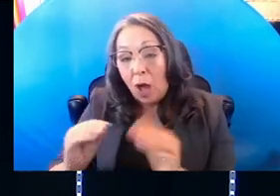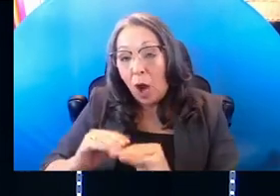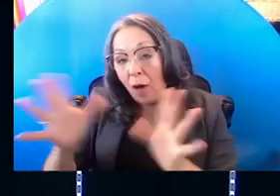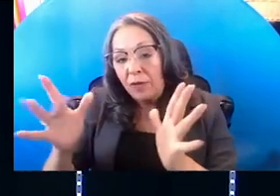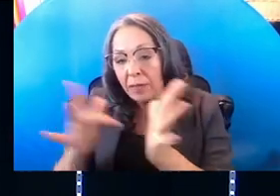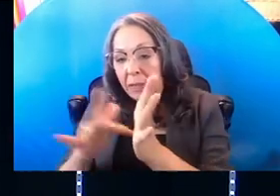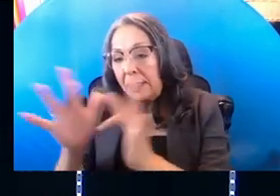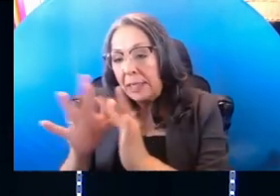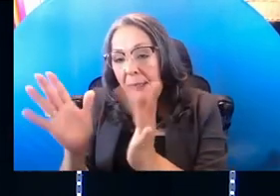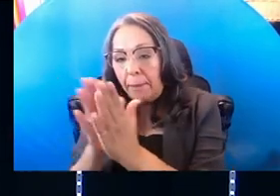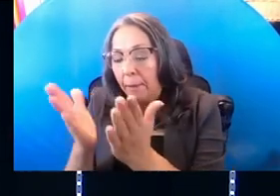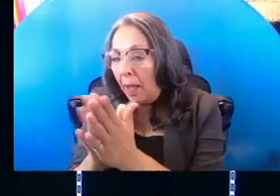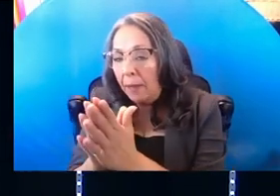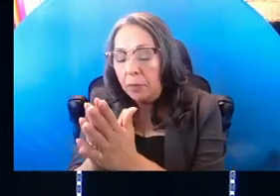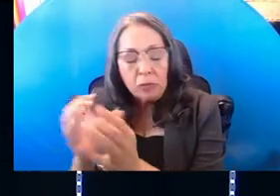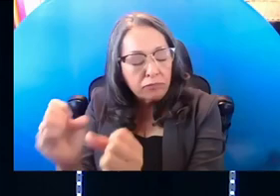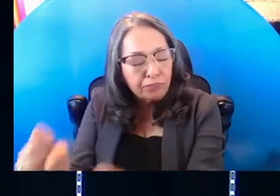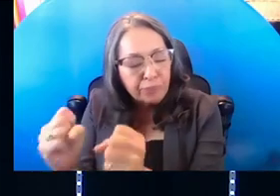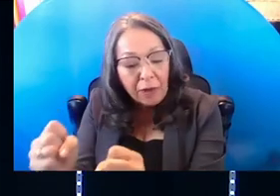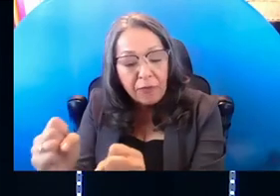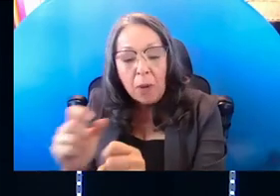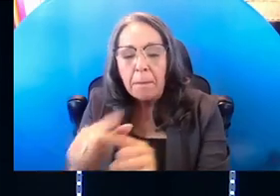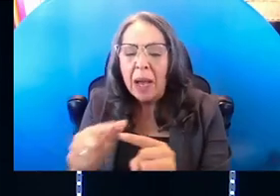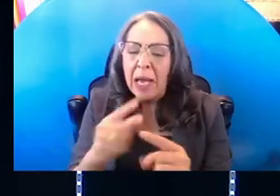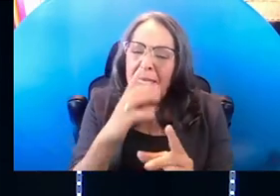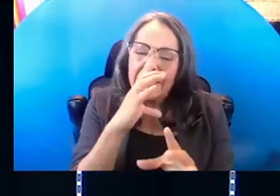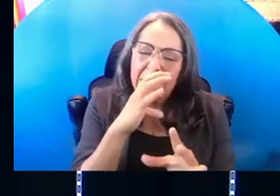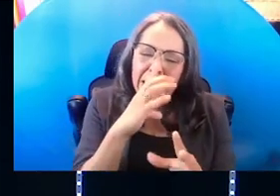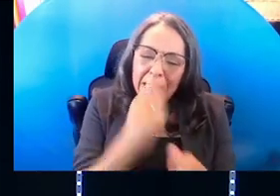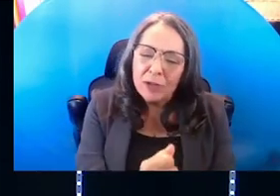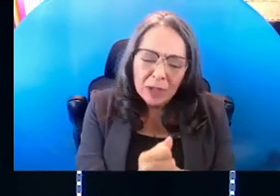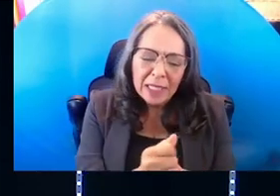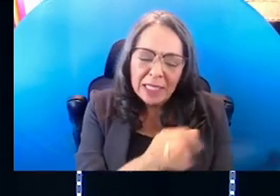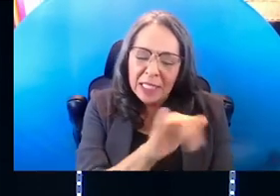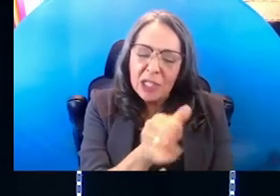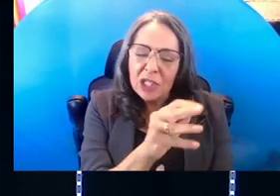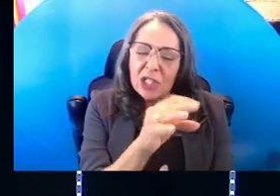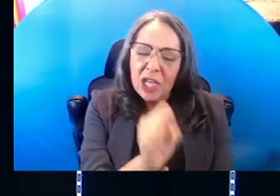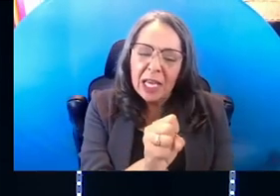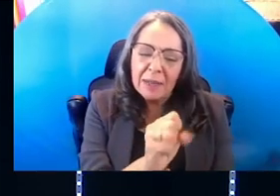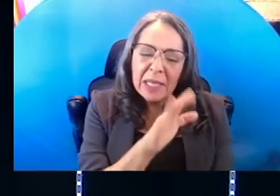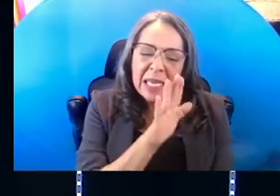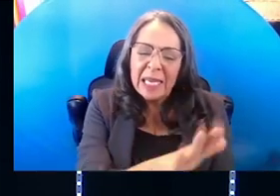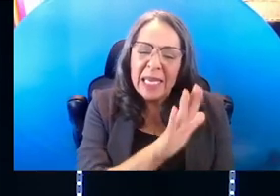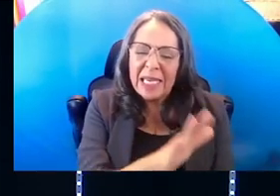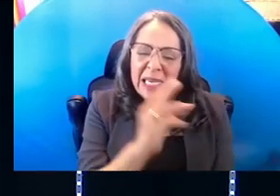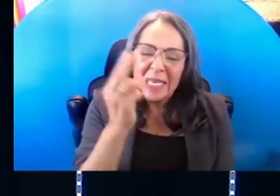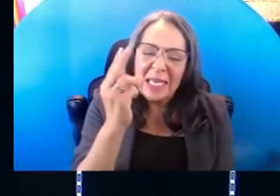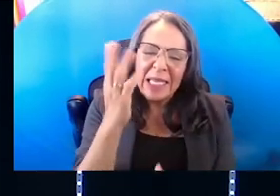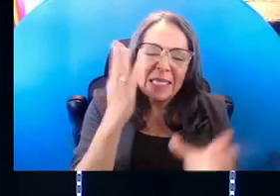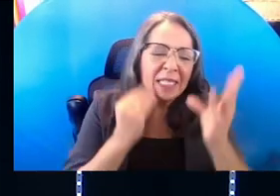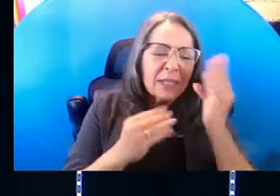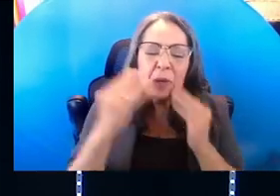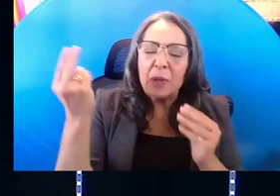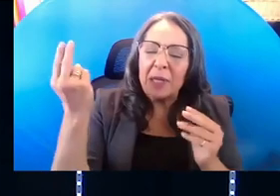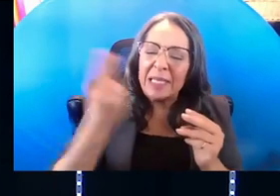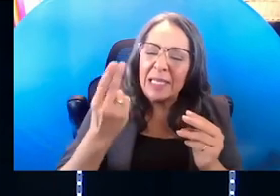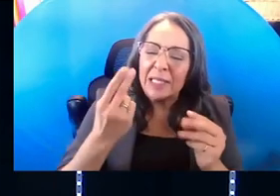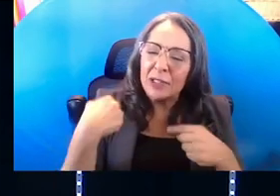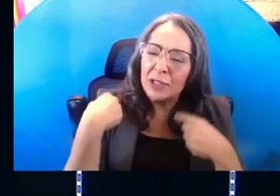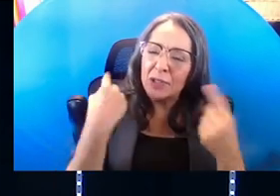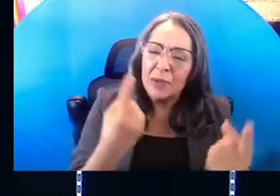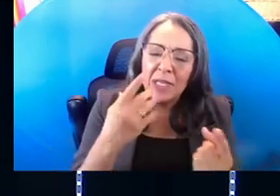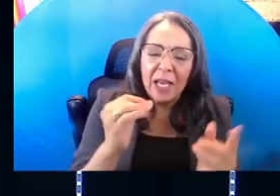there's great things about it. But something that's interesting about James is his history with Jesus. Like I said, believed to be the half-brother of Jesus. And